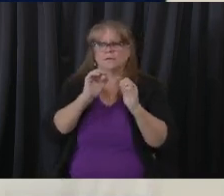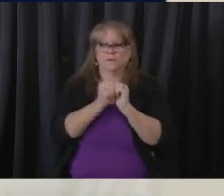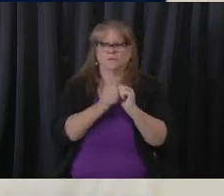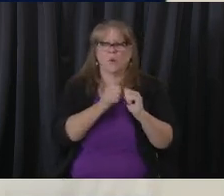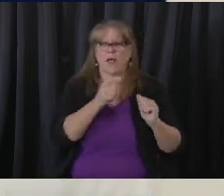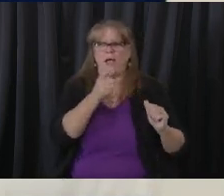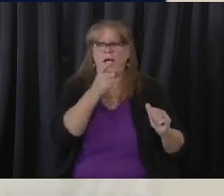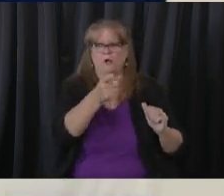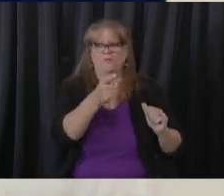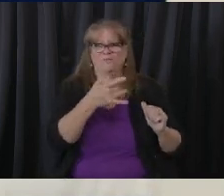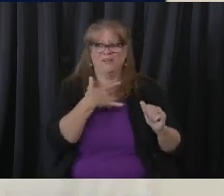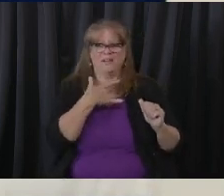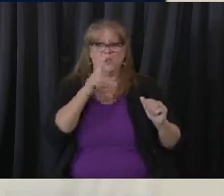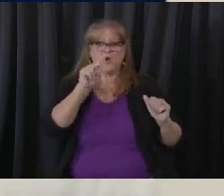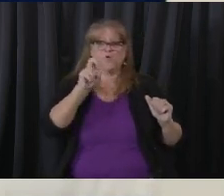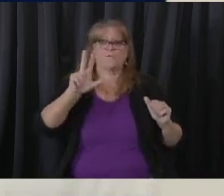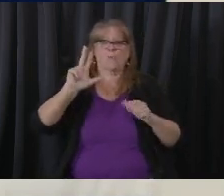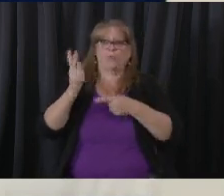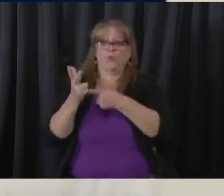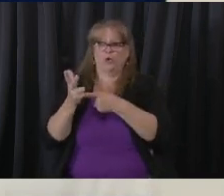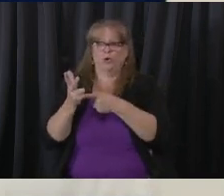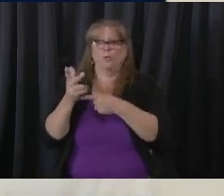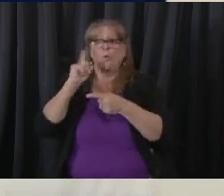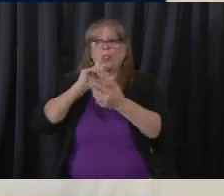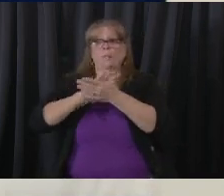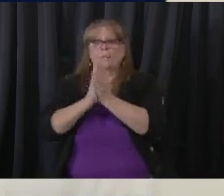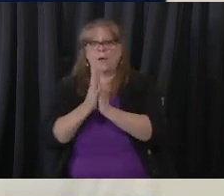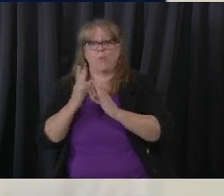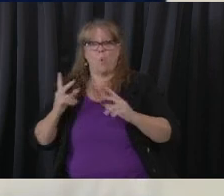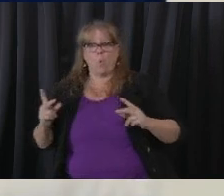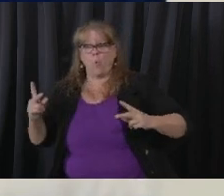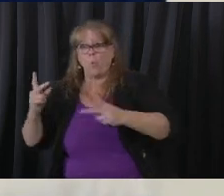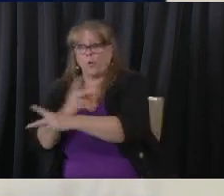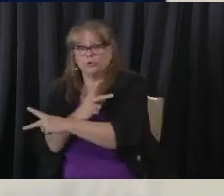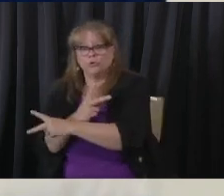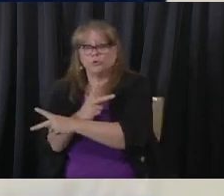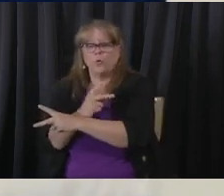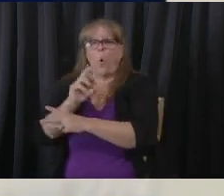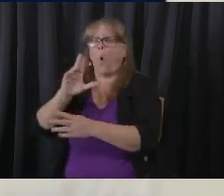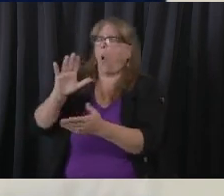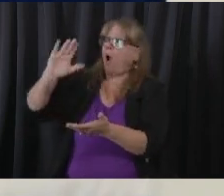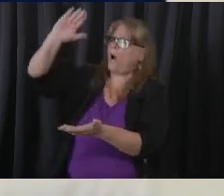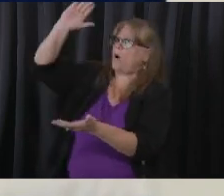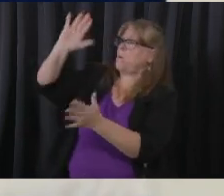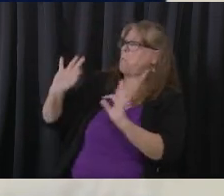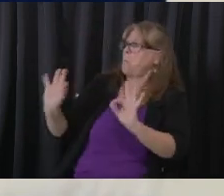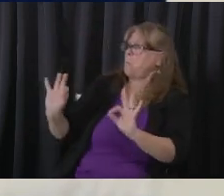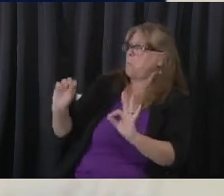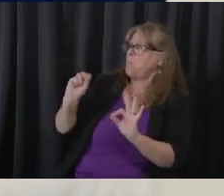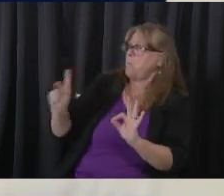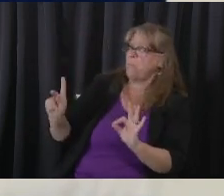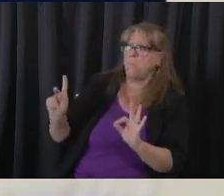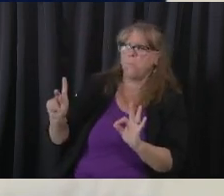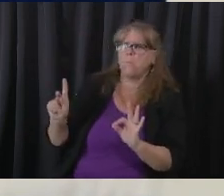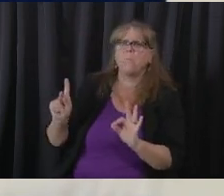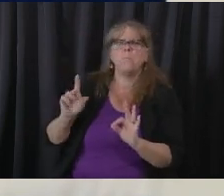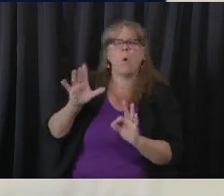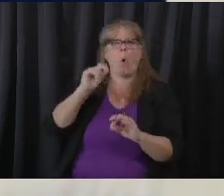And how has it made it harder for you to do your job? Yeah, so separating out